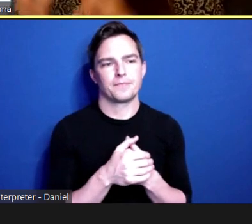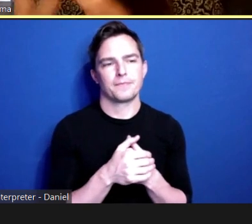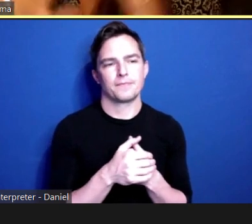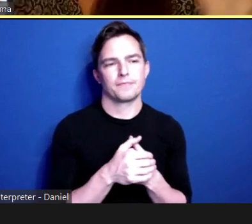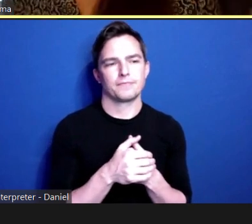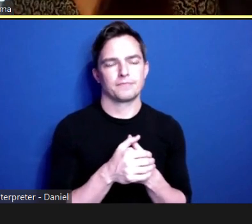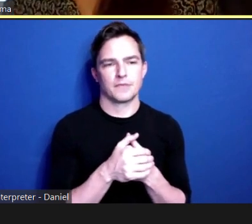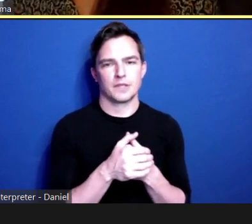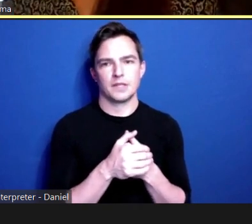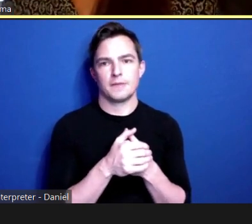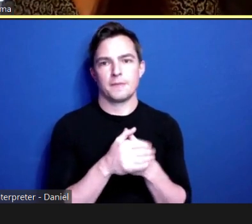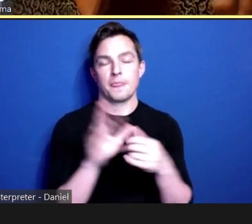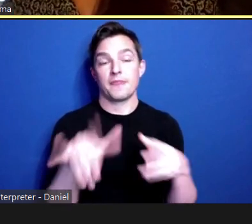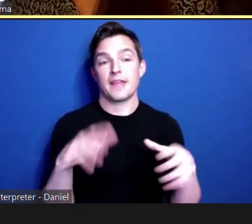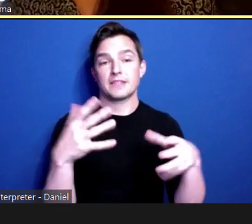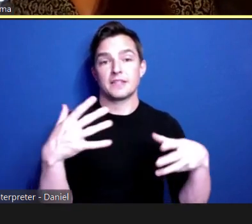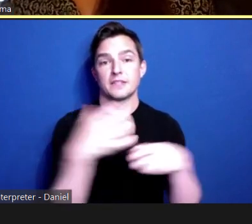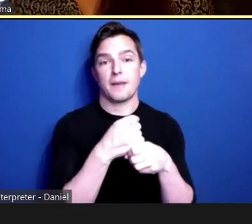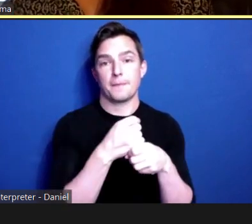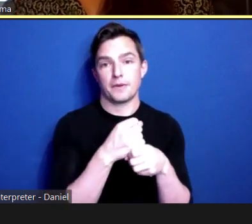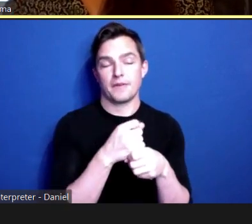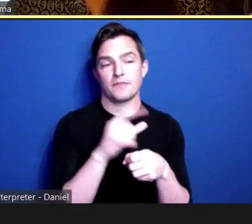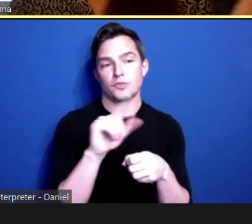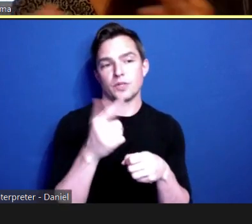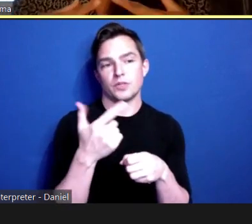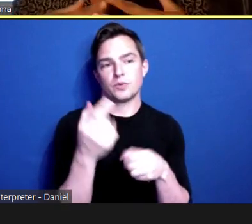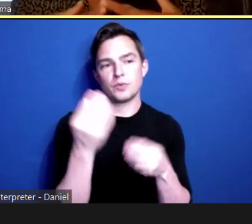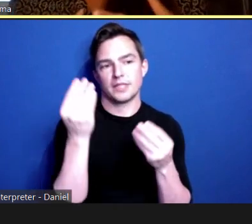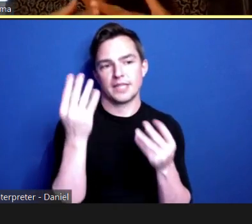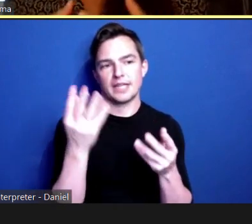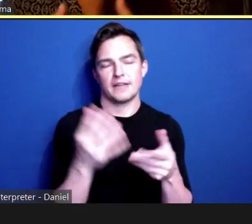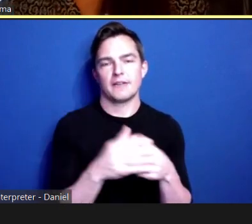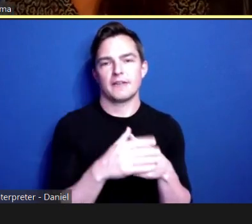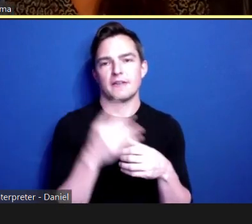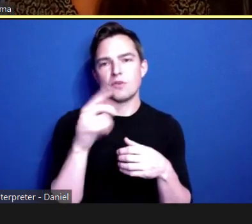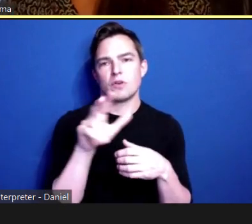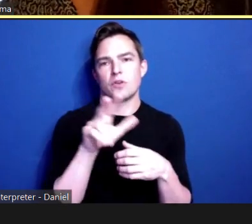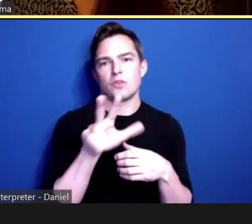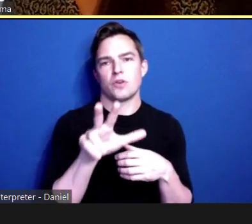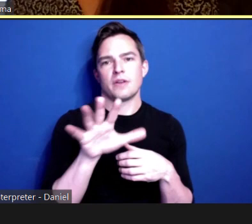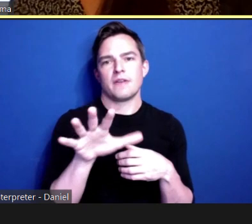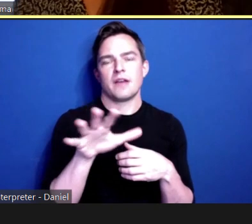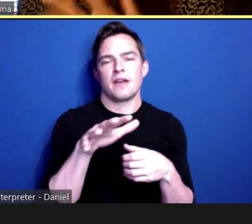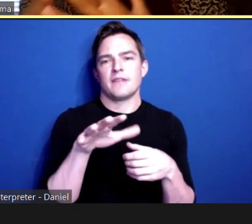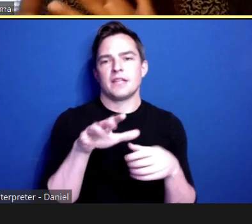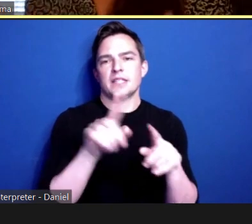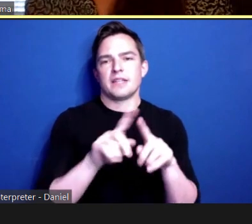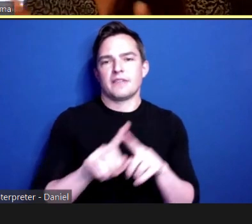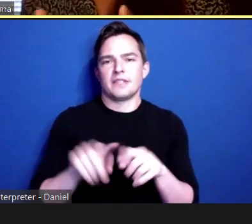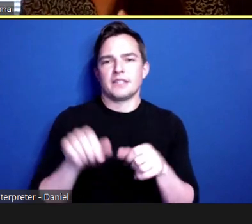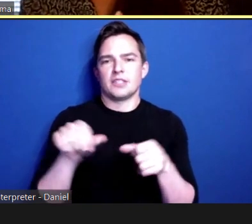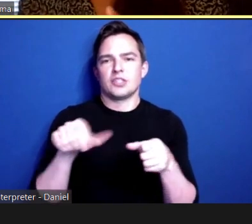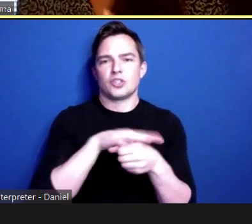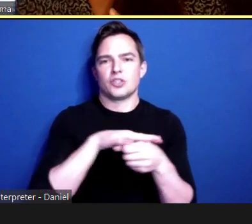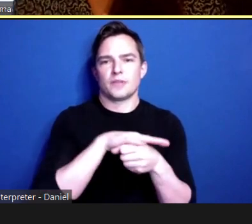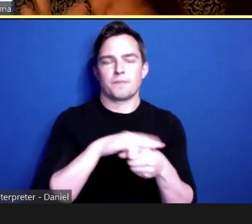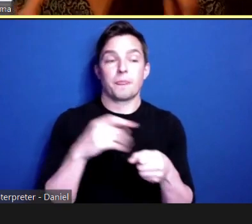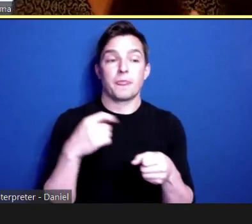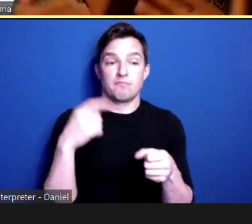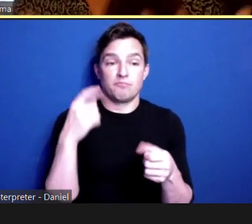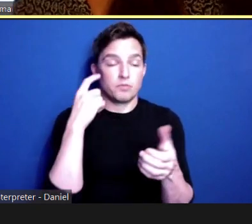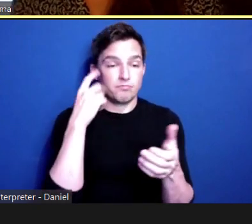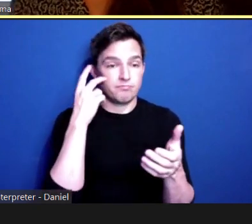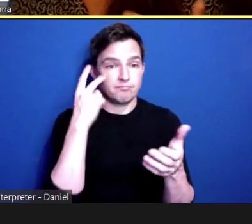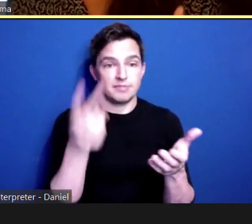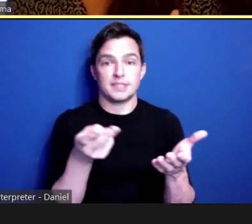So that's the summary of the 2021 data for 35 jurisdictions. And as we could see that